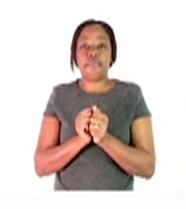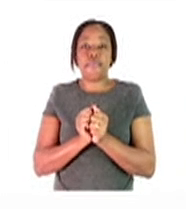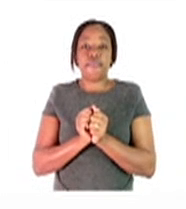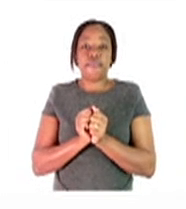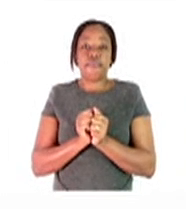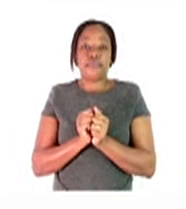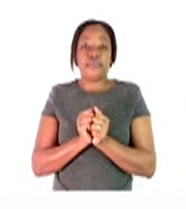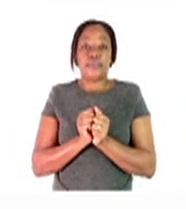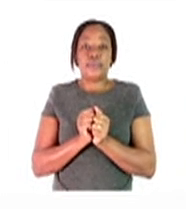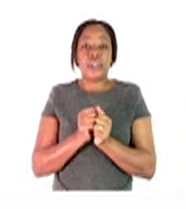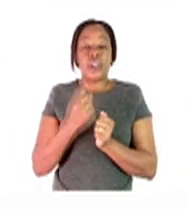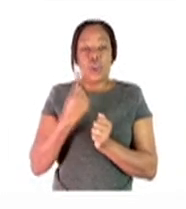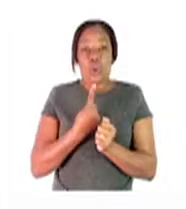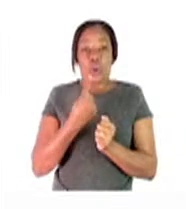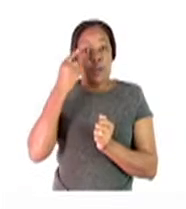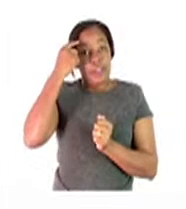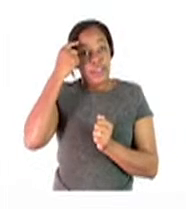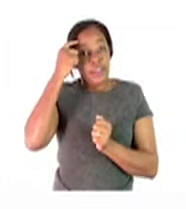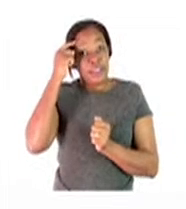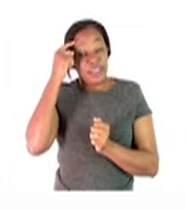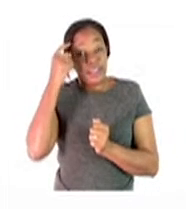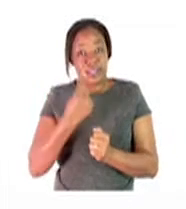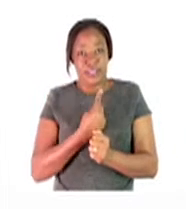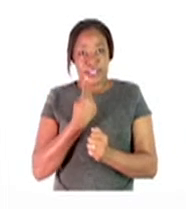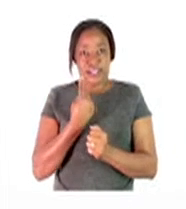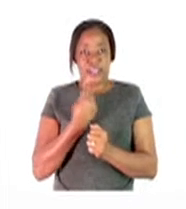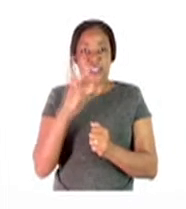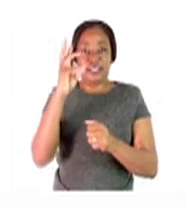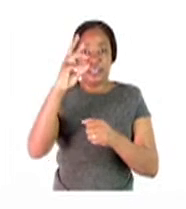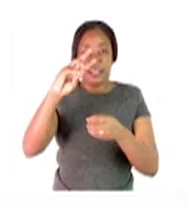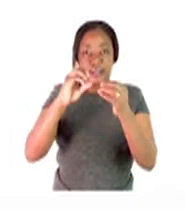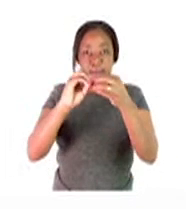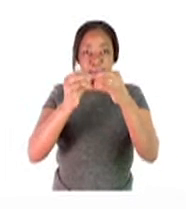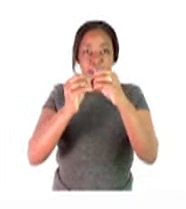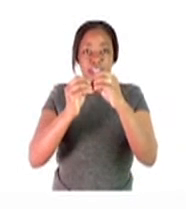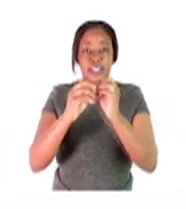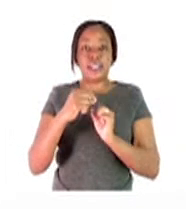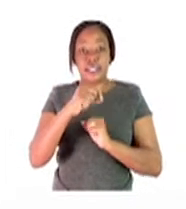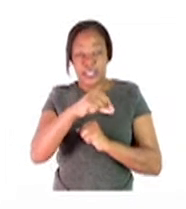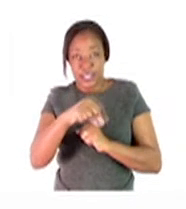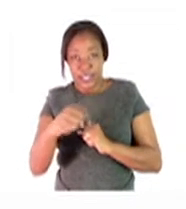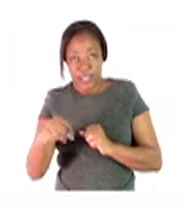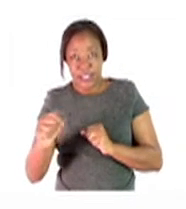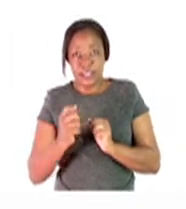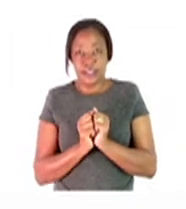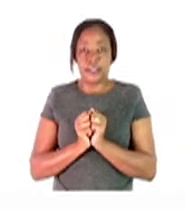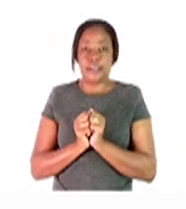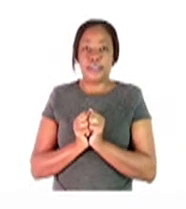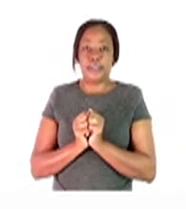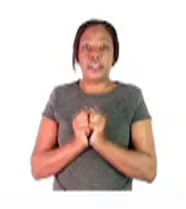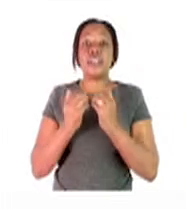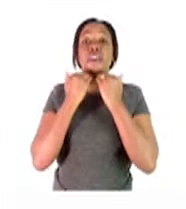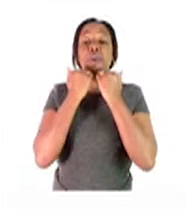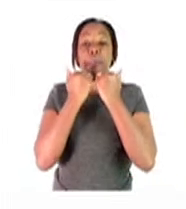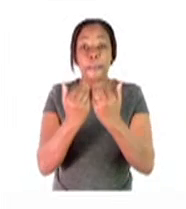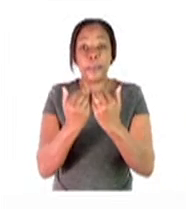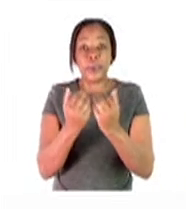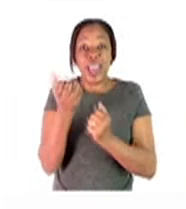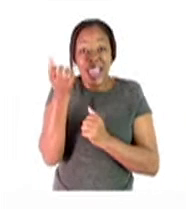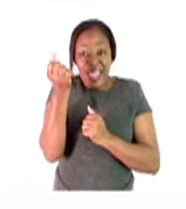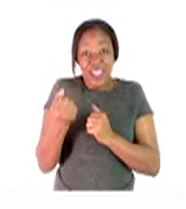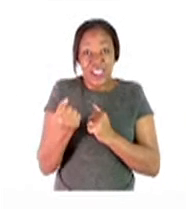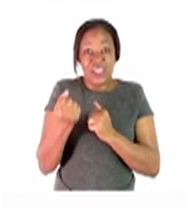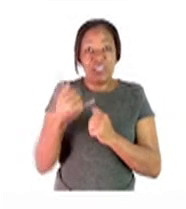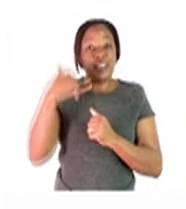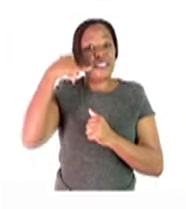this question. Do you think it is necessary? Is it important to have a cell phone? And why do you think it is